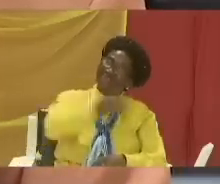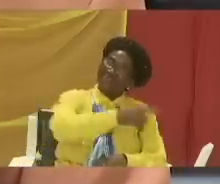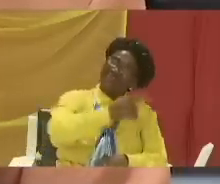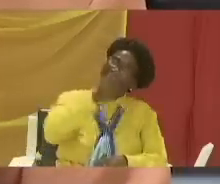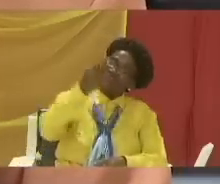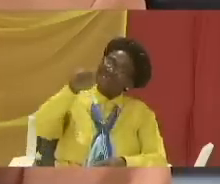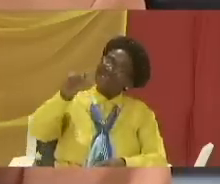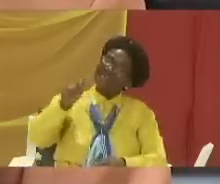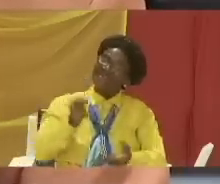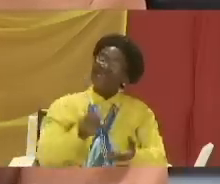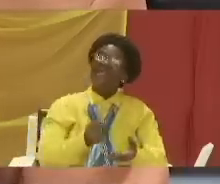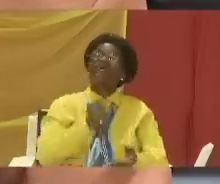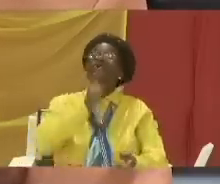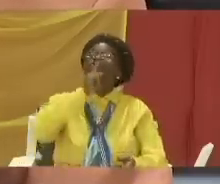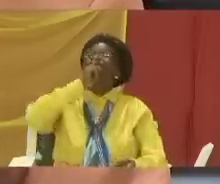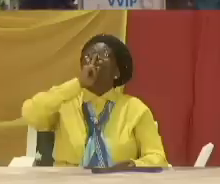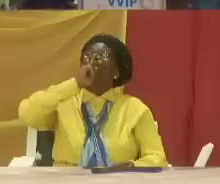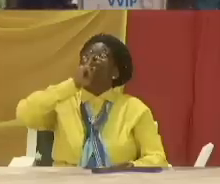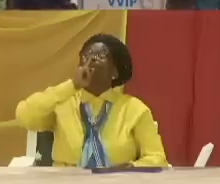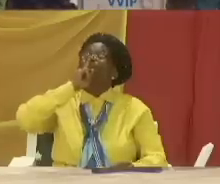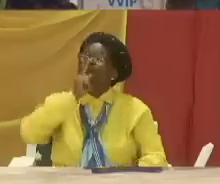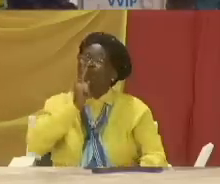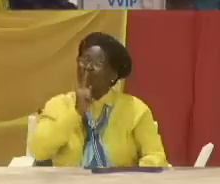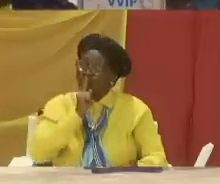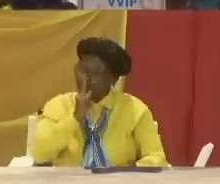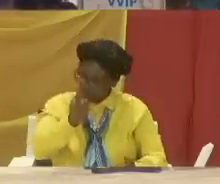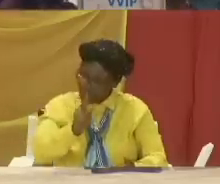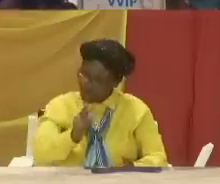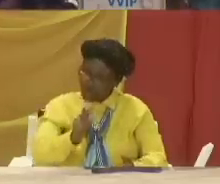Something new is coming your way.